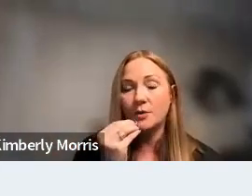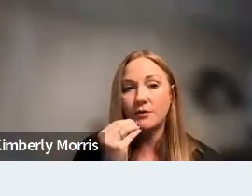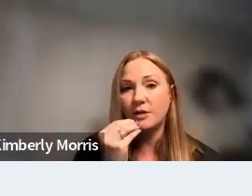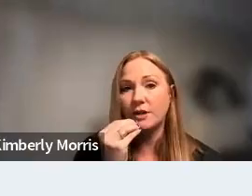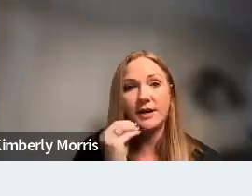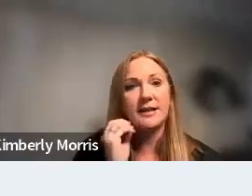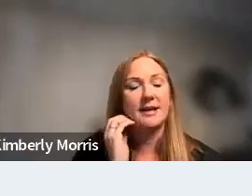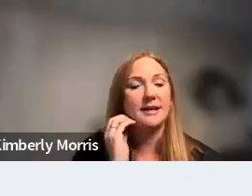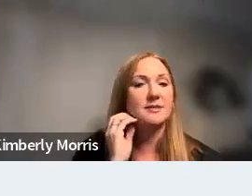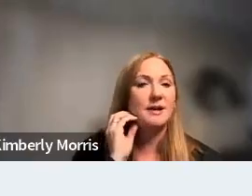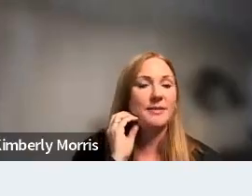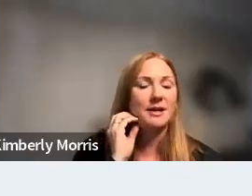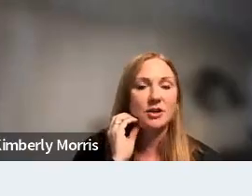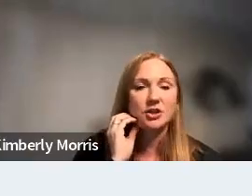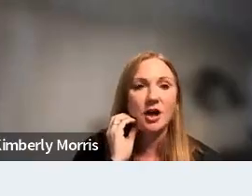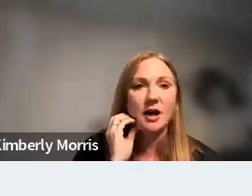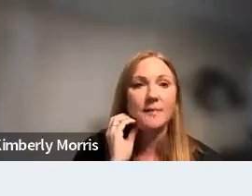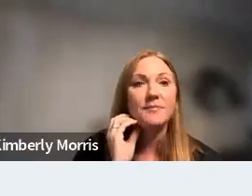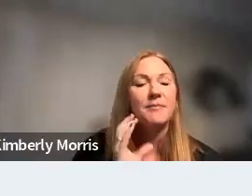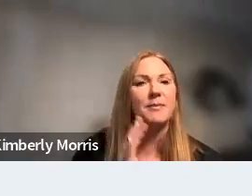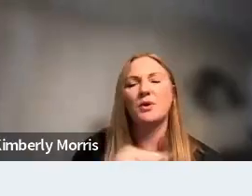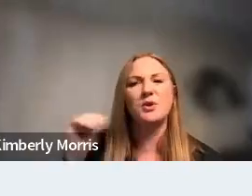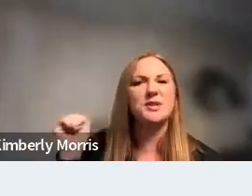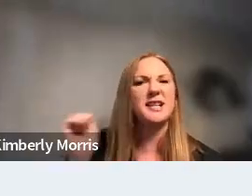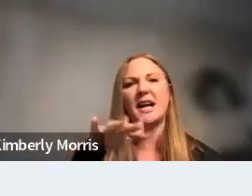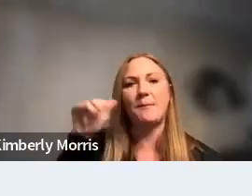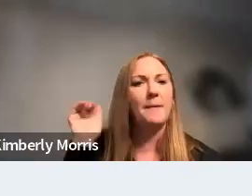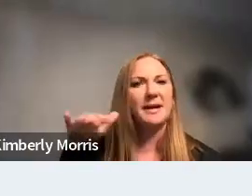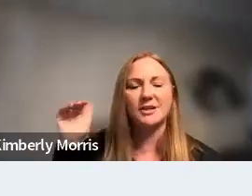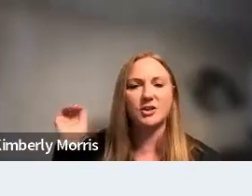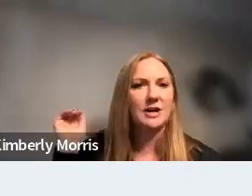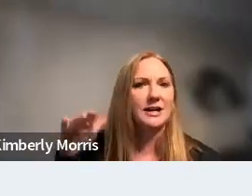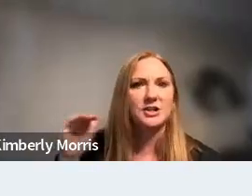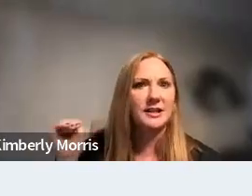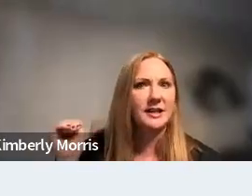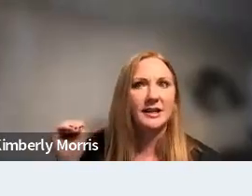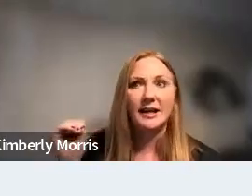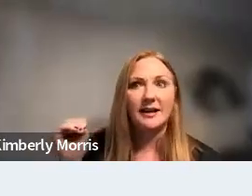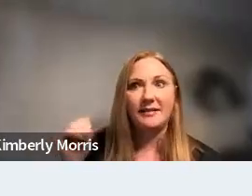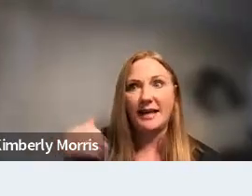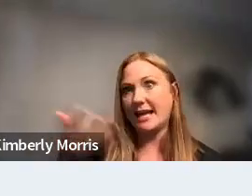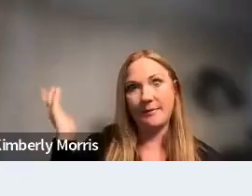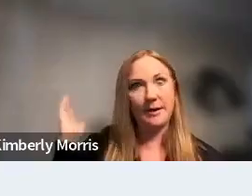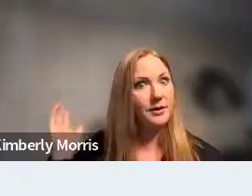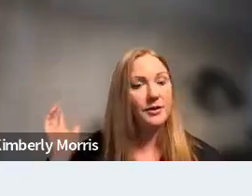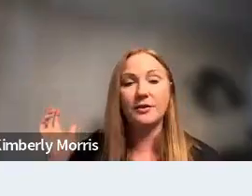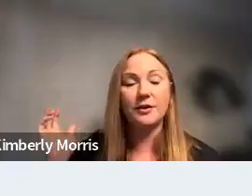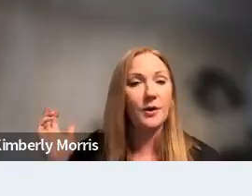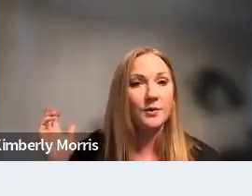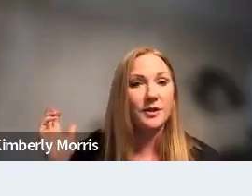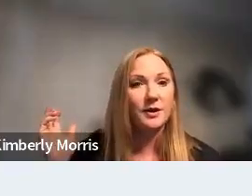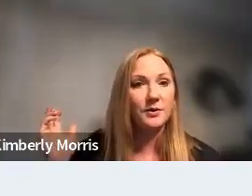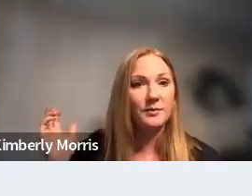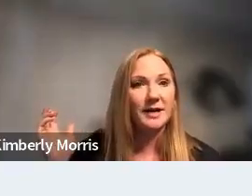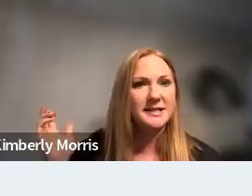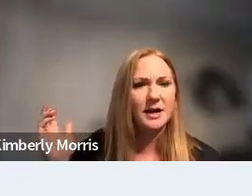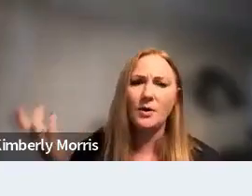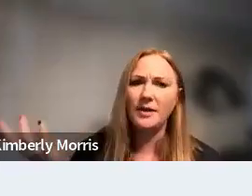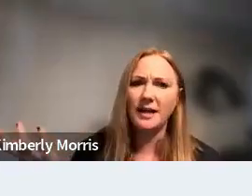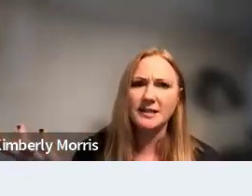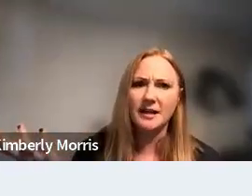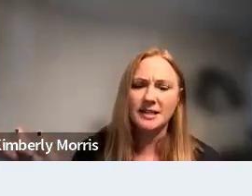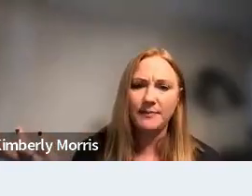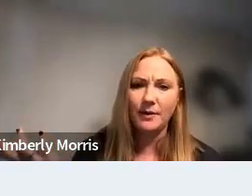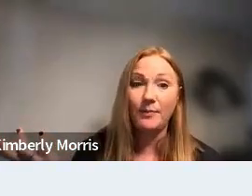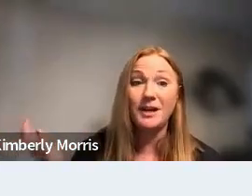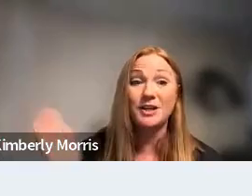tongue is doing really great things. Maybe it's our jaw. Maybe we're using like a pumping strategy that they came up with on their own that we might say,